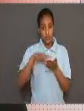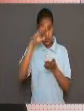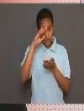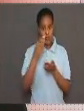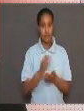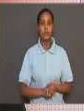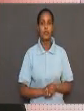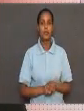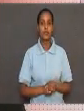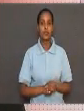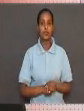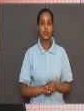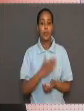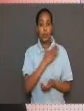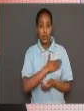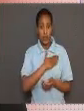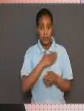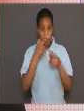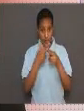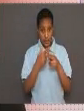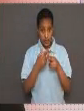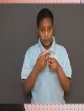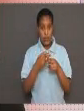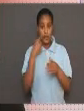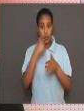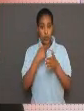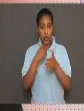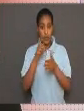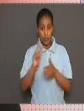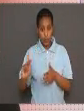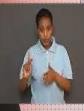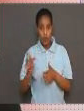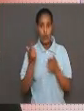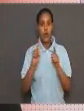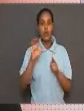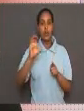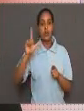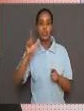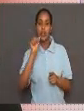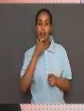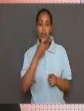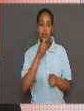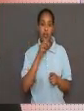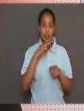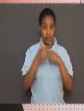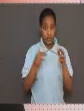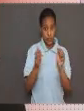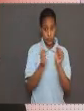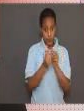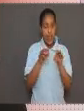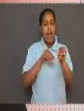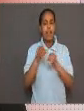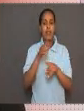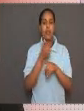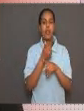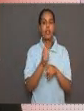learned. Please name the products formed when carboxylic acids react with active